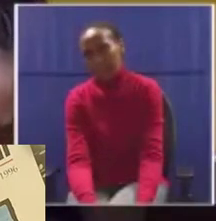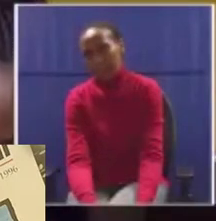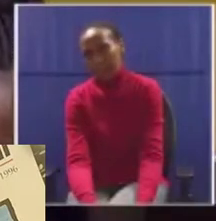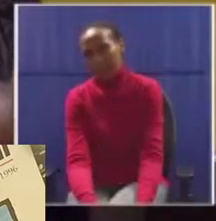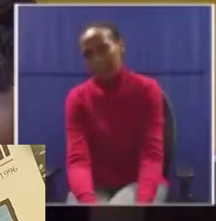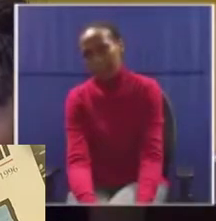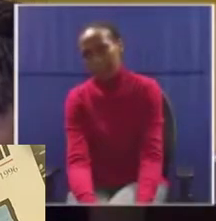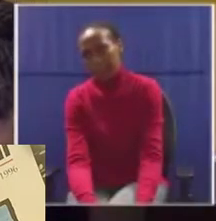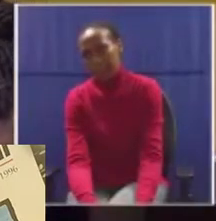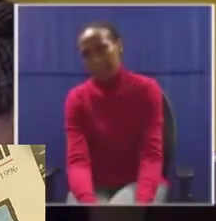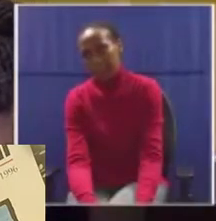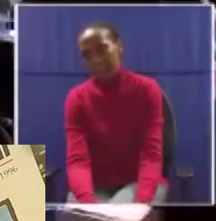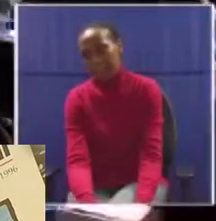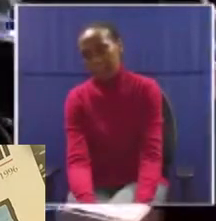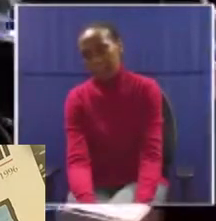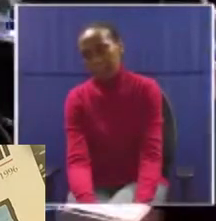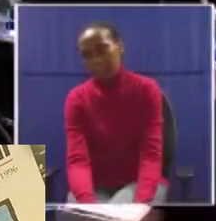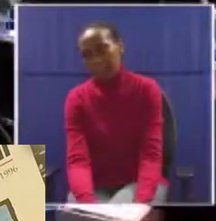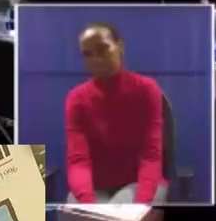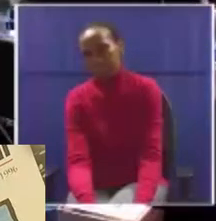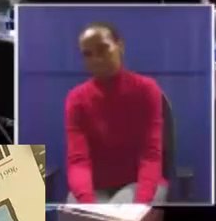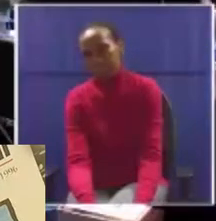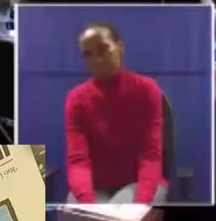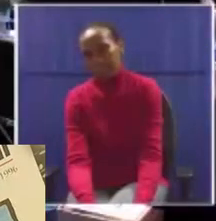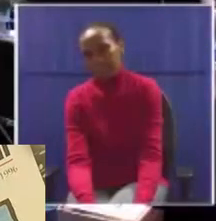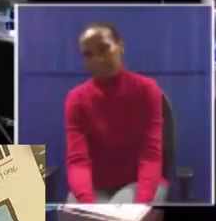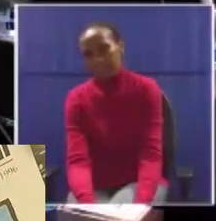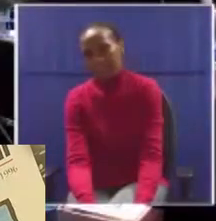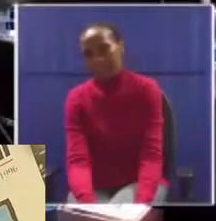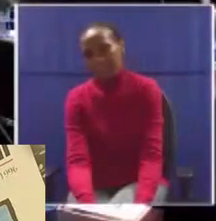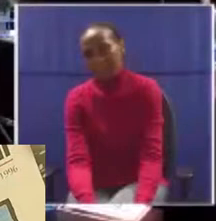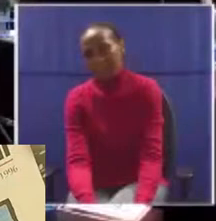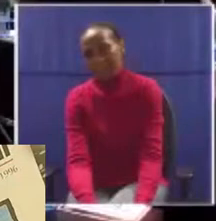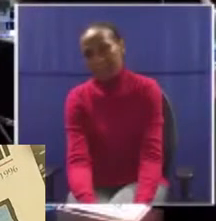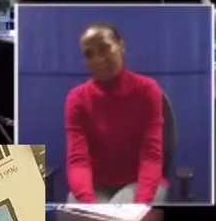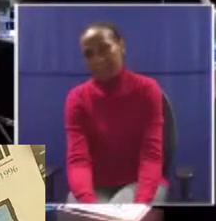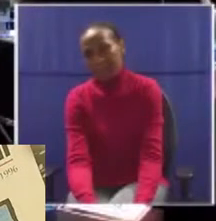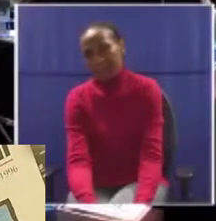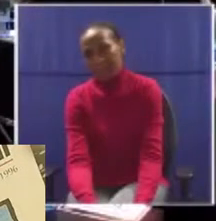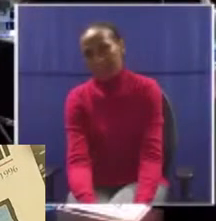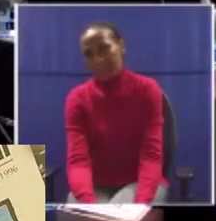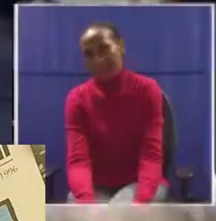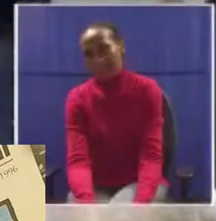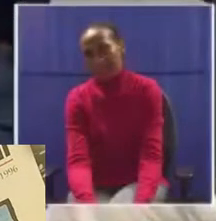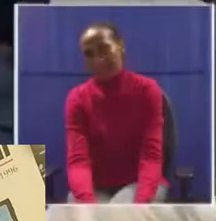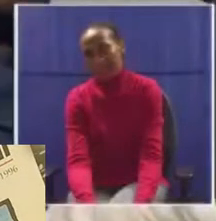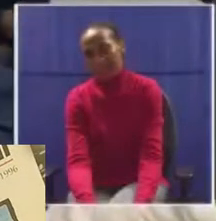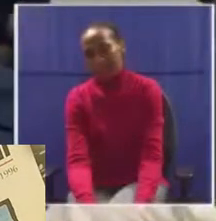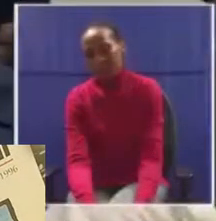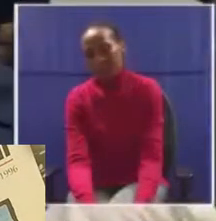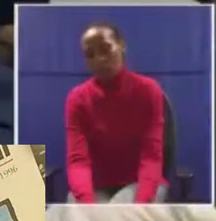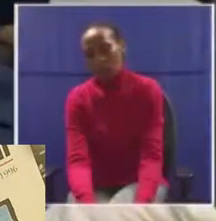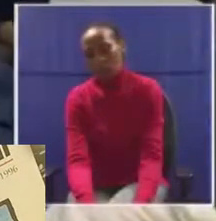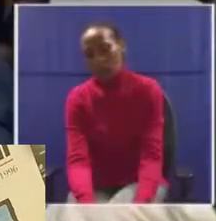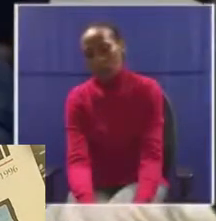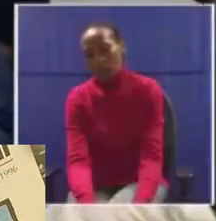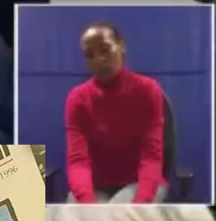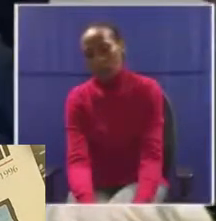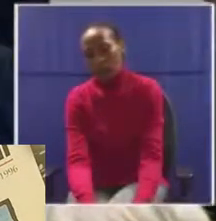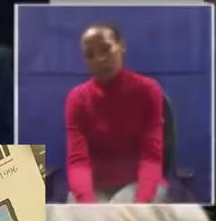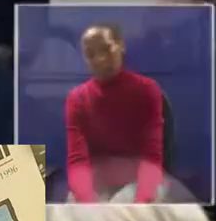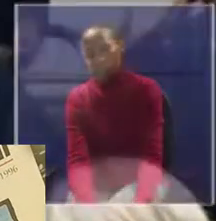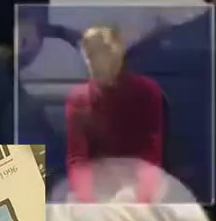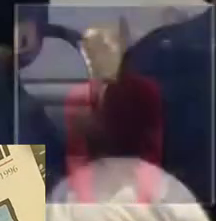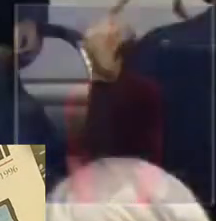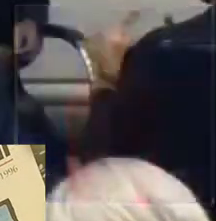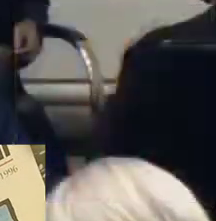thank you very much honorable speaker to honorable members I hereby move that the report to be Advocate as it is presented thank